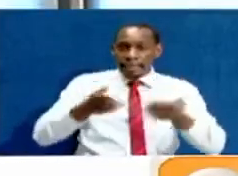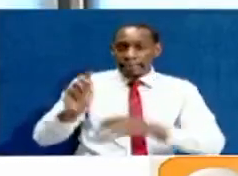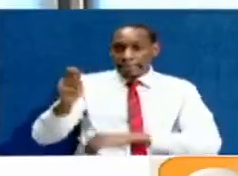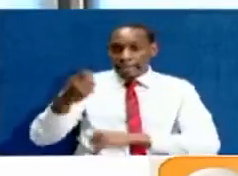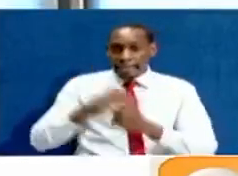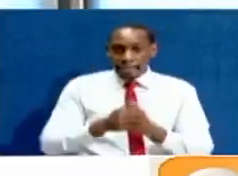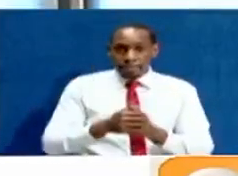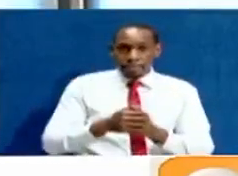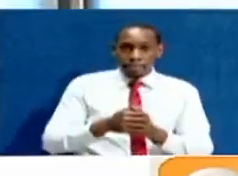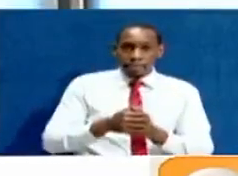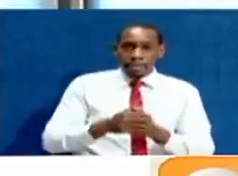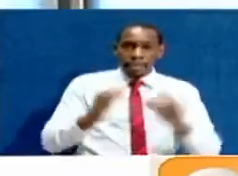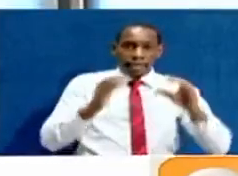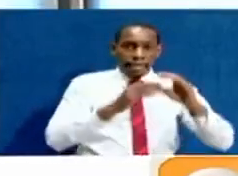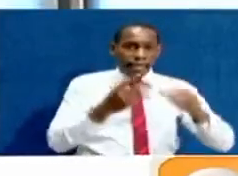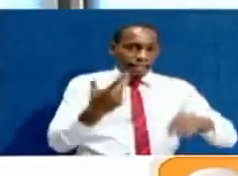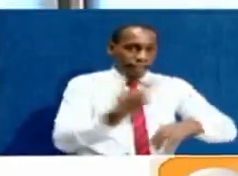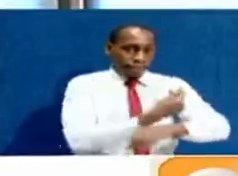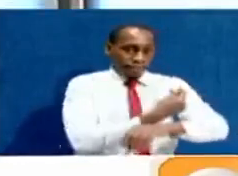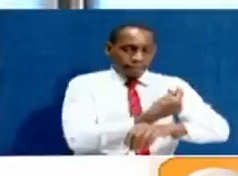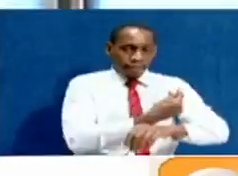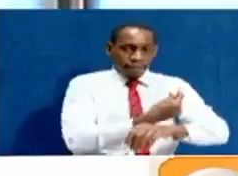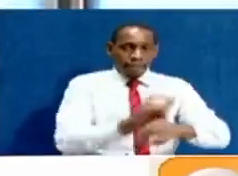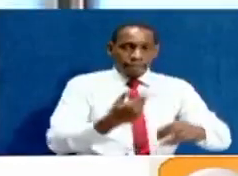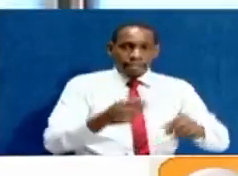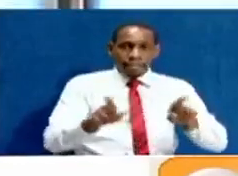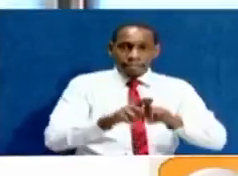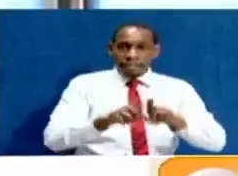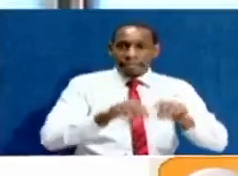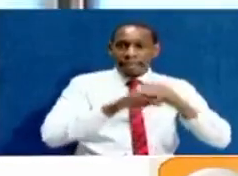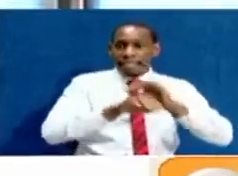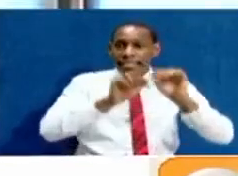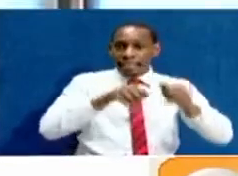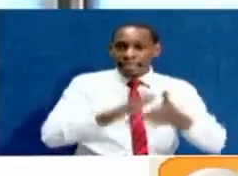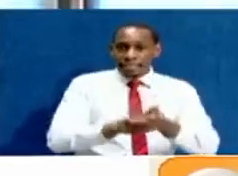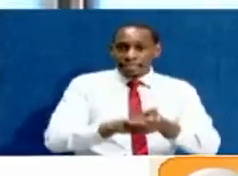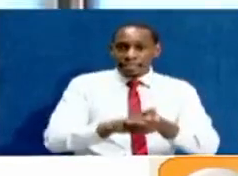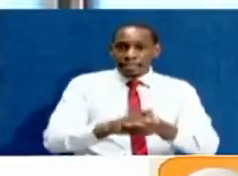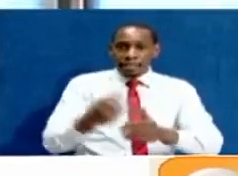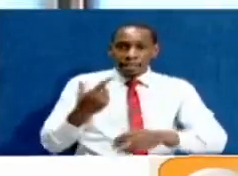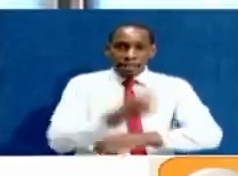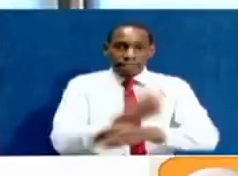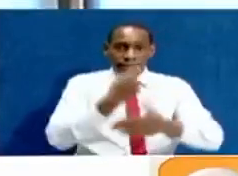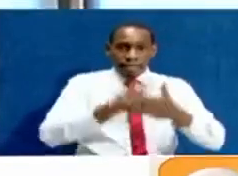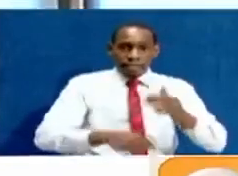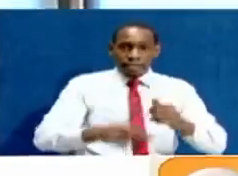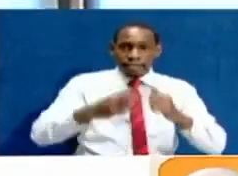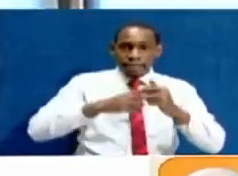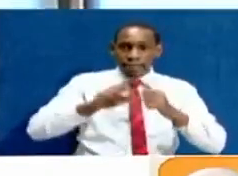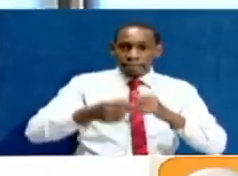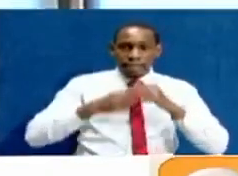country. Russia's Sputnik 5 vaccine is also available with a single shot costing